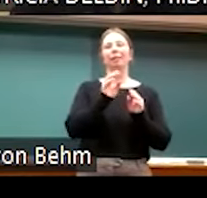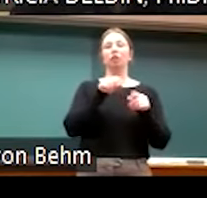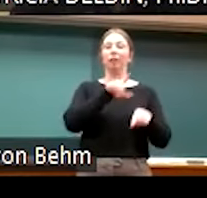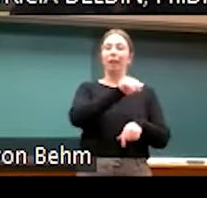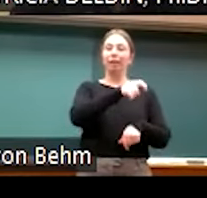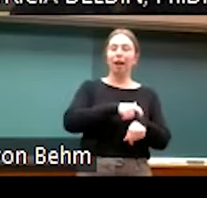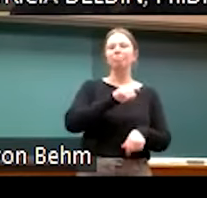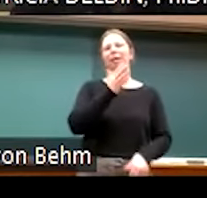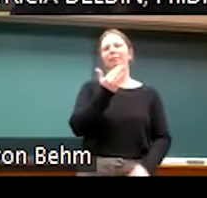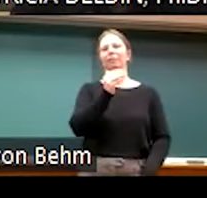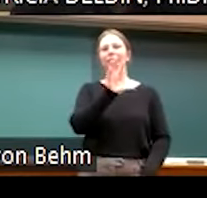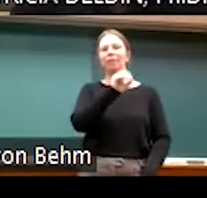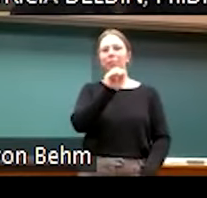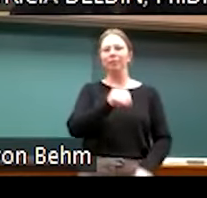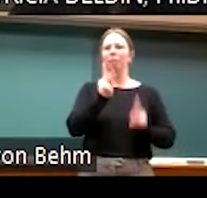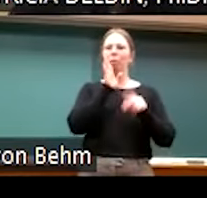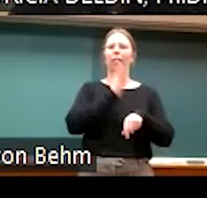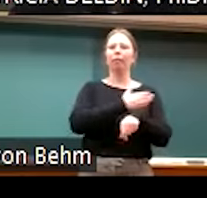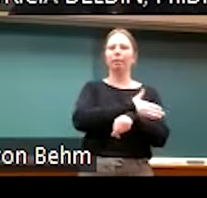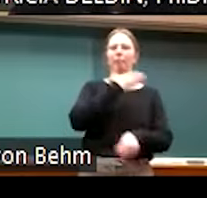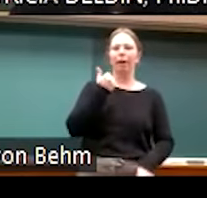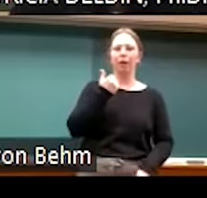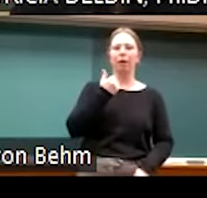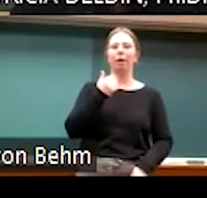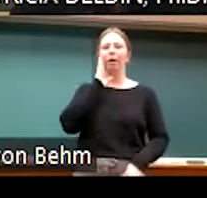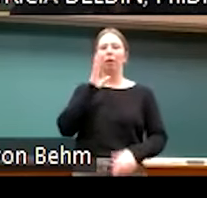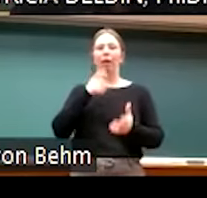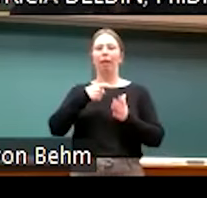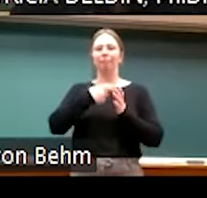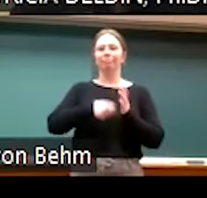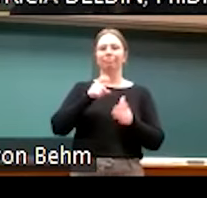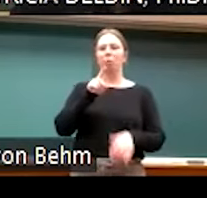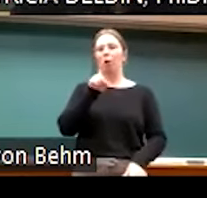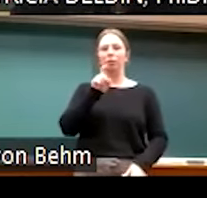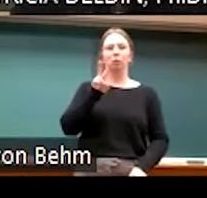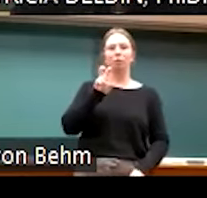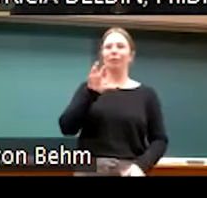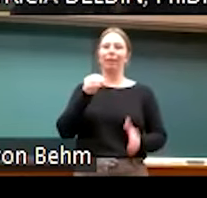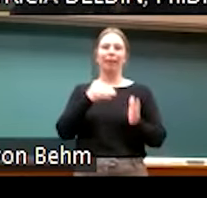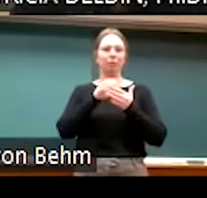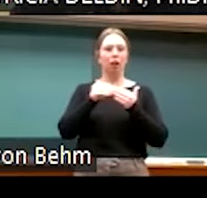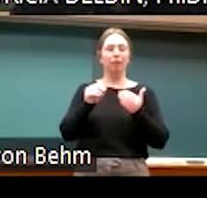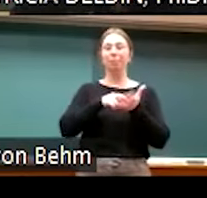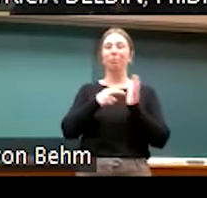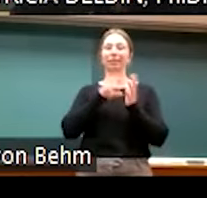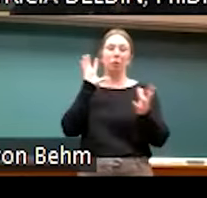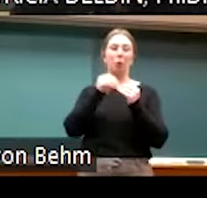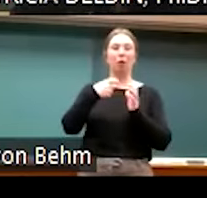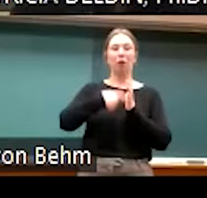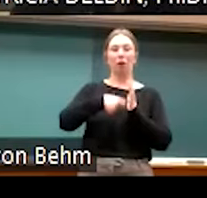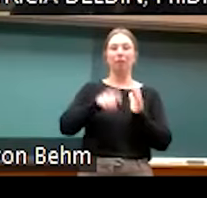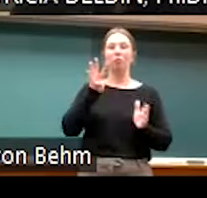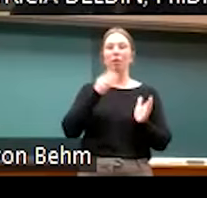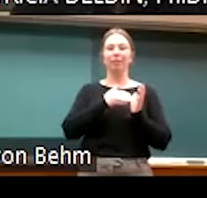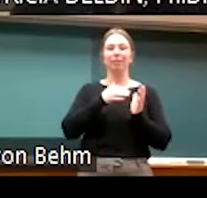better. Times that by $100, $200, $250,000, that could bring the total to at least $1,500